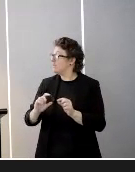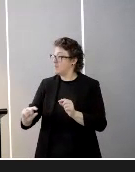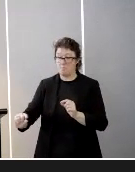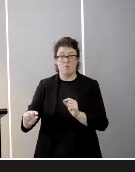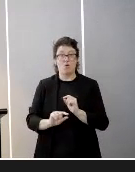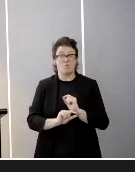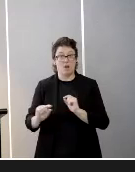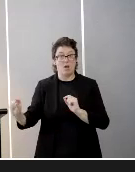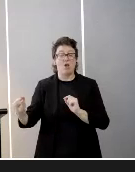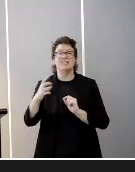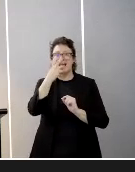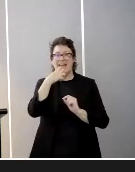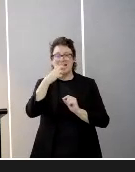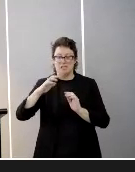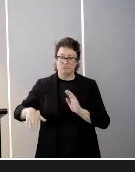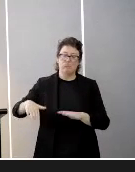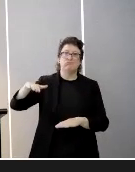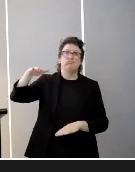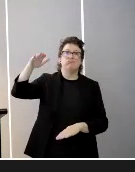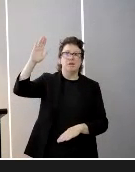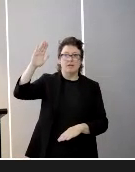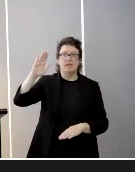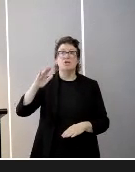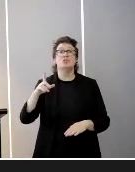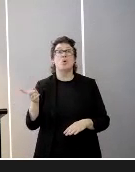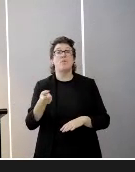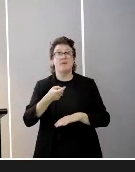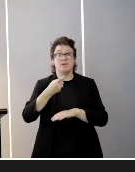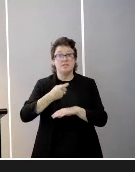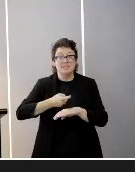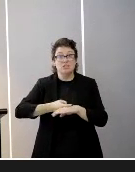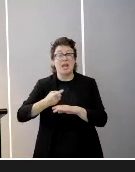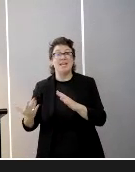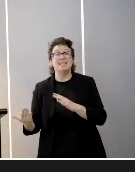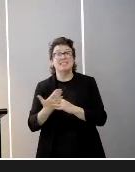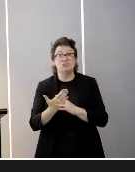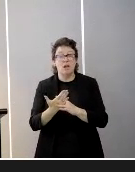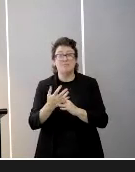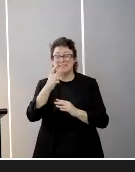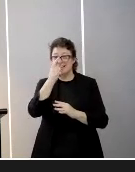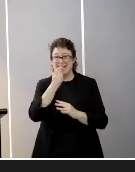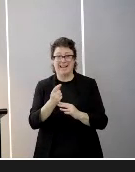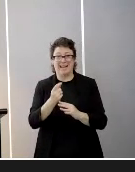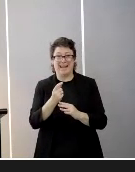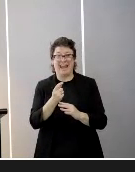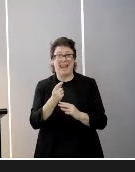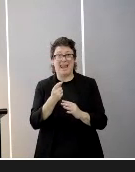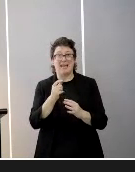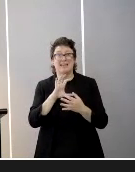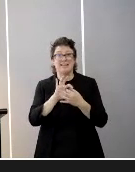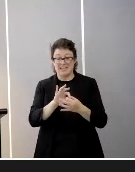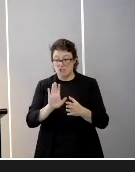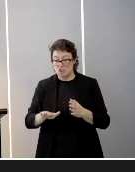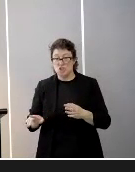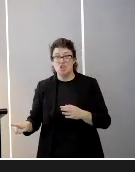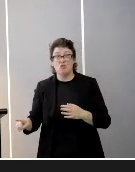of increasing age. And we think that circadian disruption can contribute to all kinds of things. So in children who